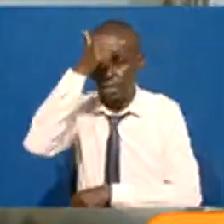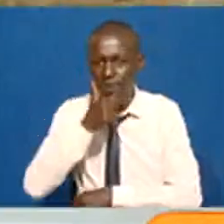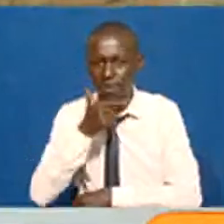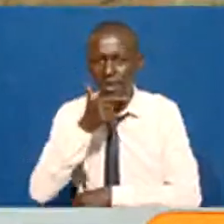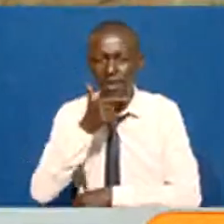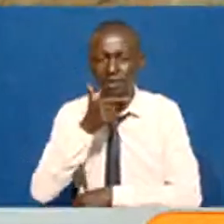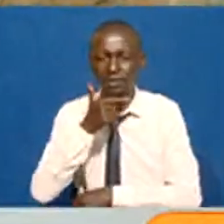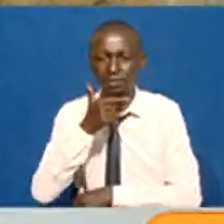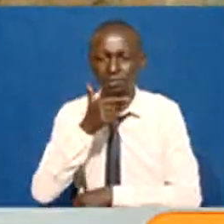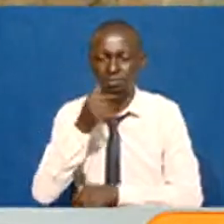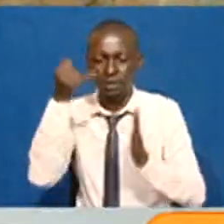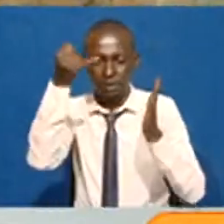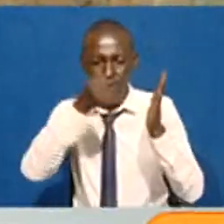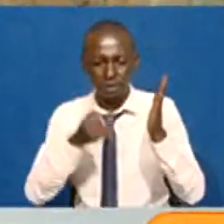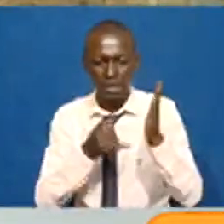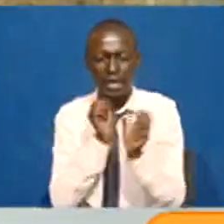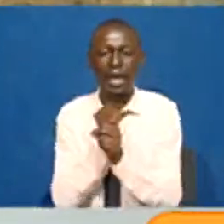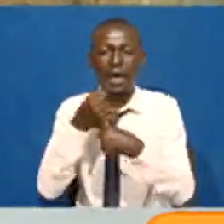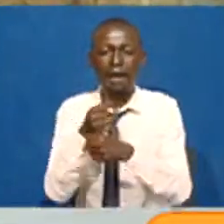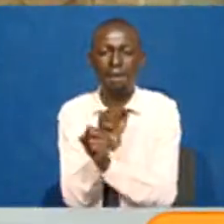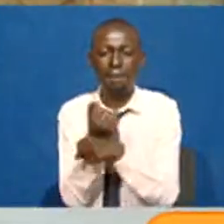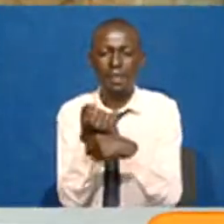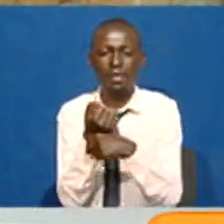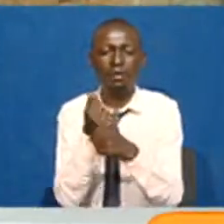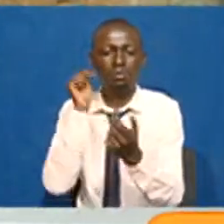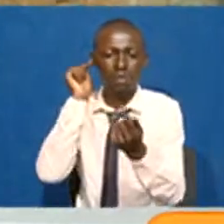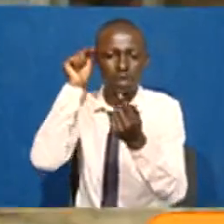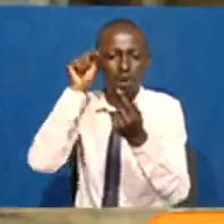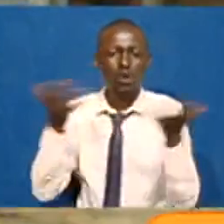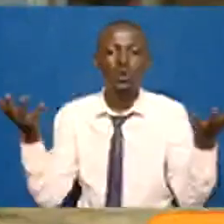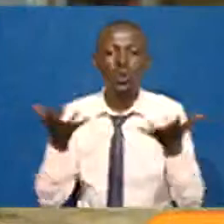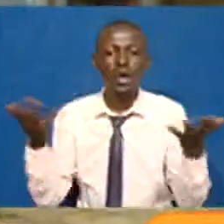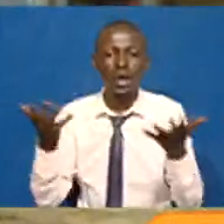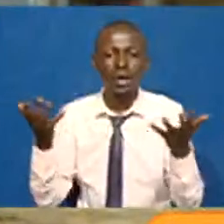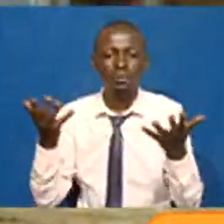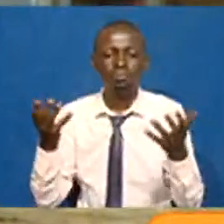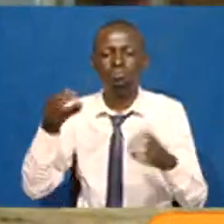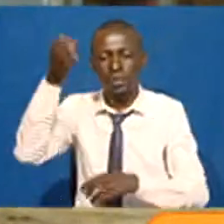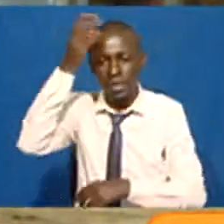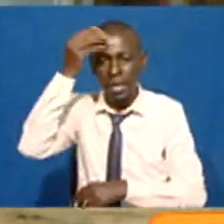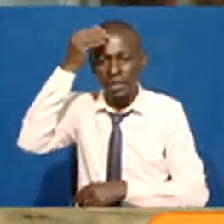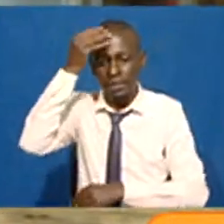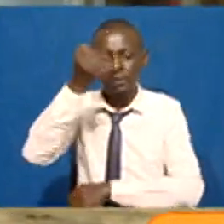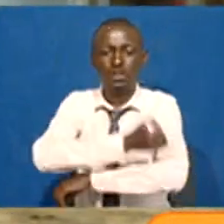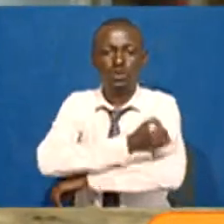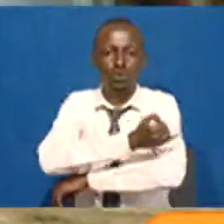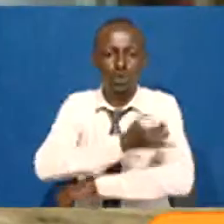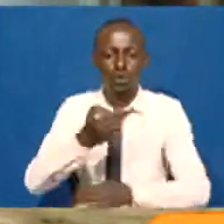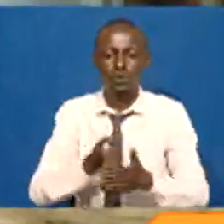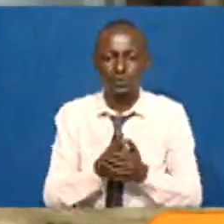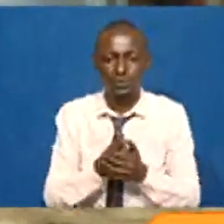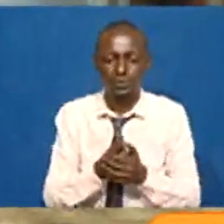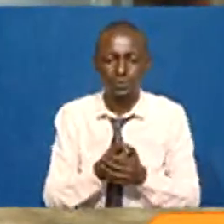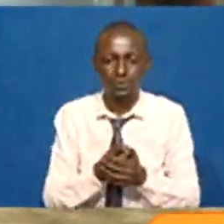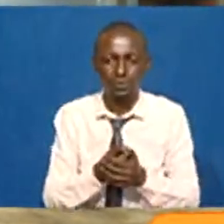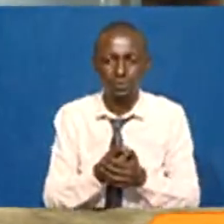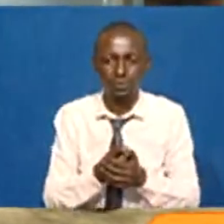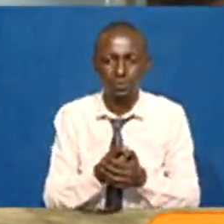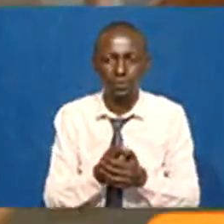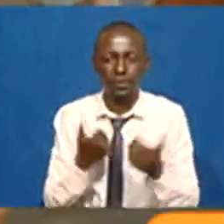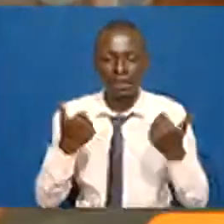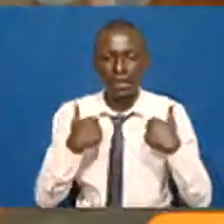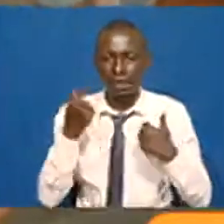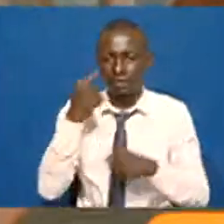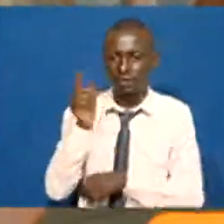stoves. The duo particularly target learning institutions. Our stoves come in two pieces mainly. There's the housing